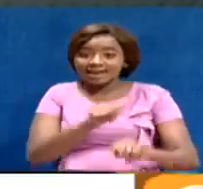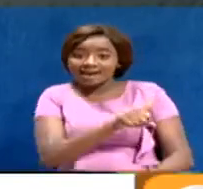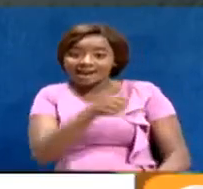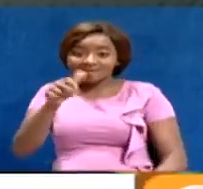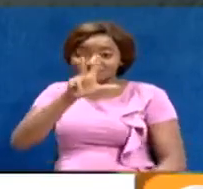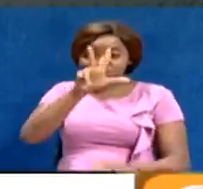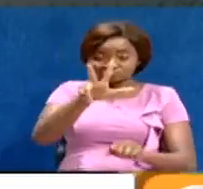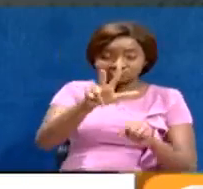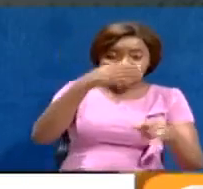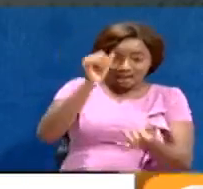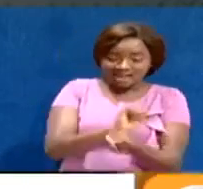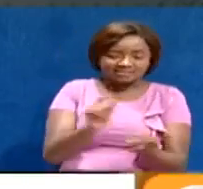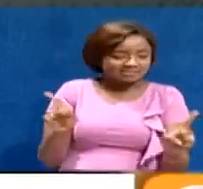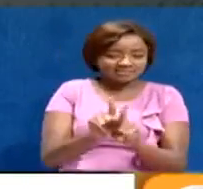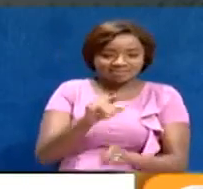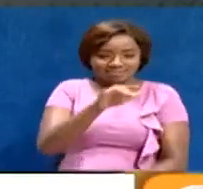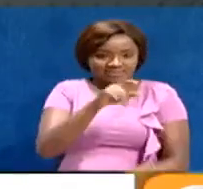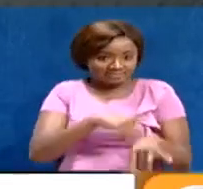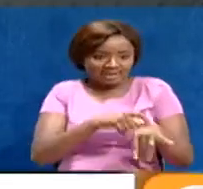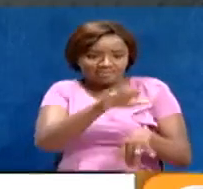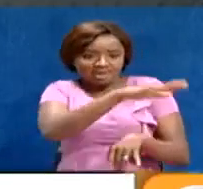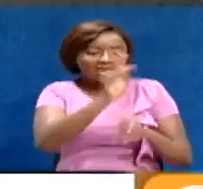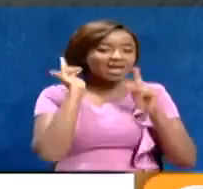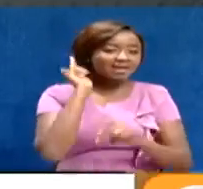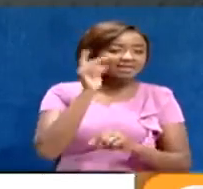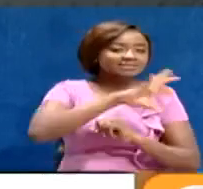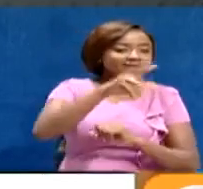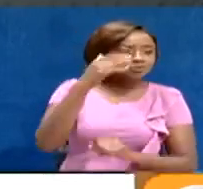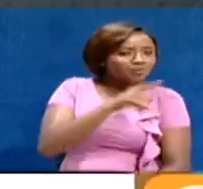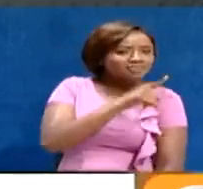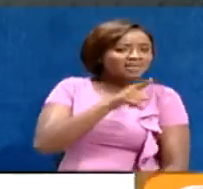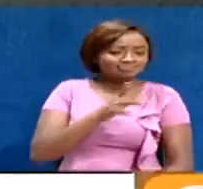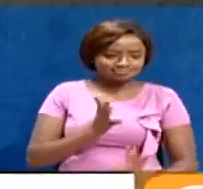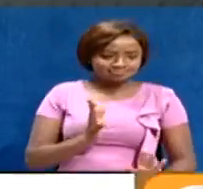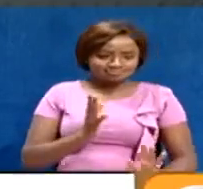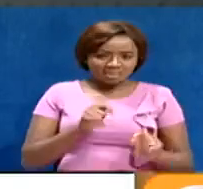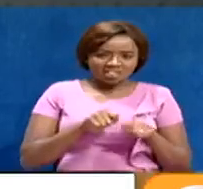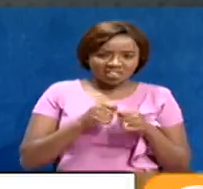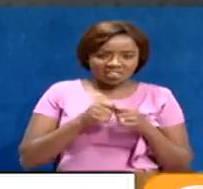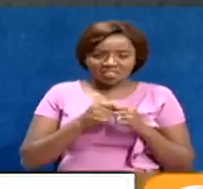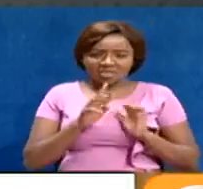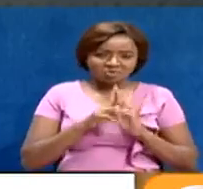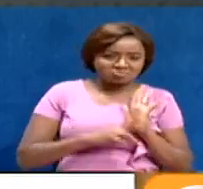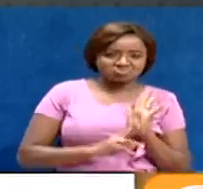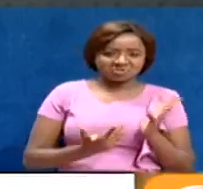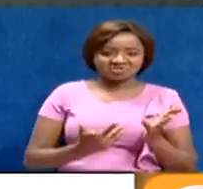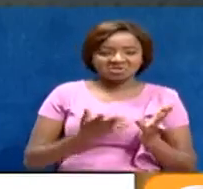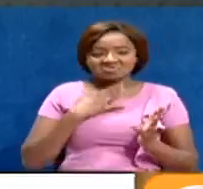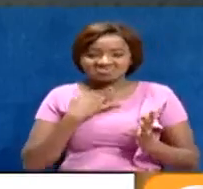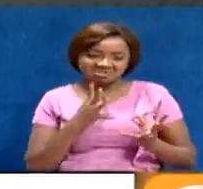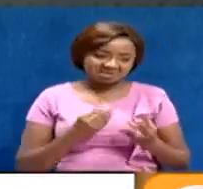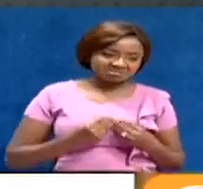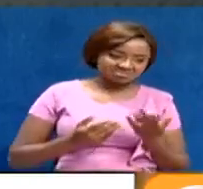were arrested within the same time in Kenyanya Kisi County over claims they bent the exams rules and sought to have students